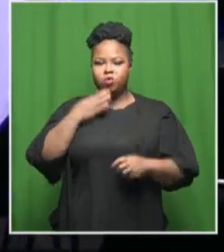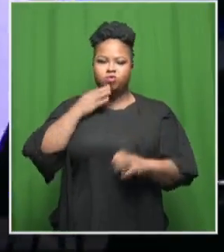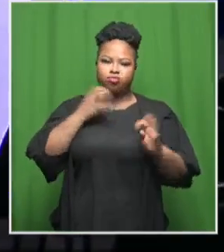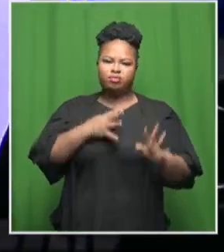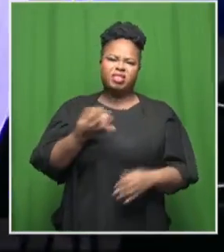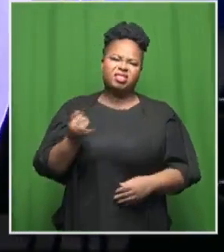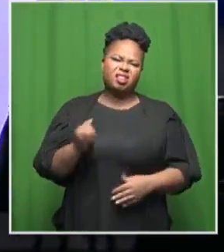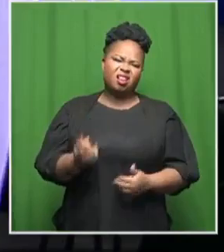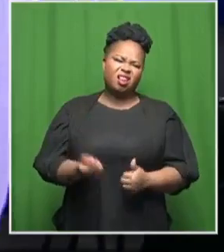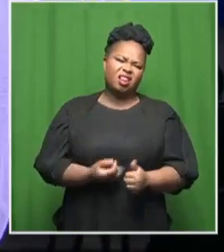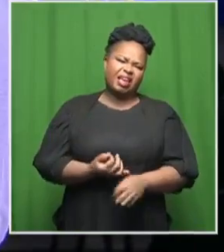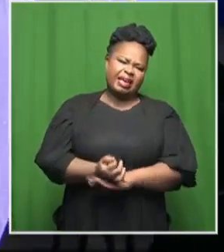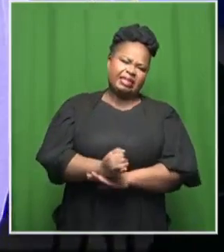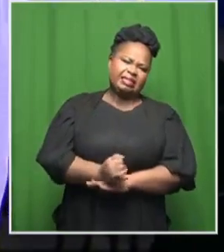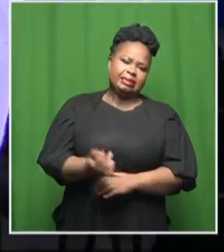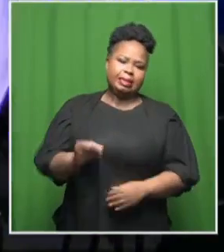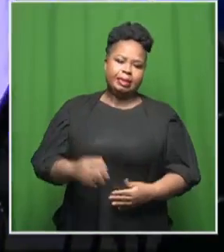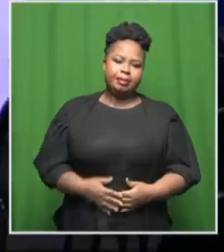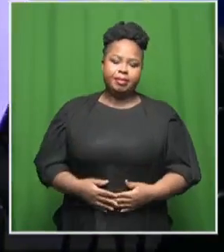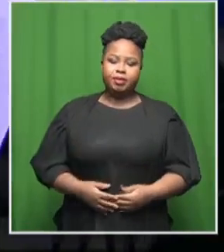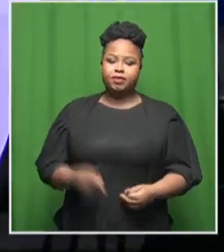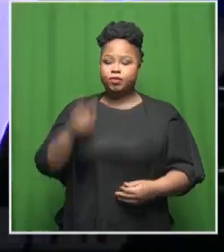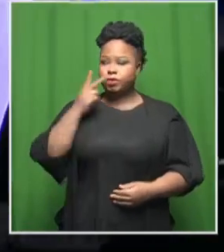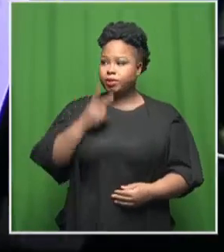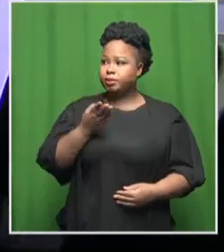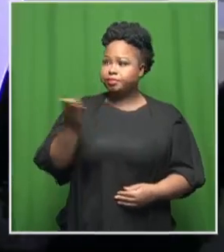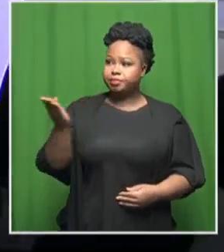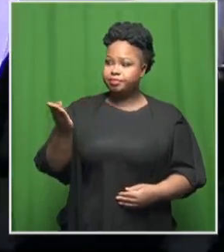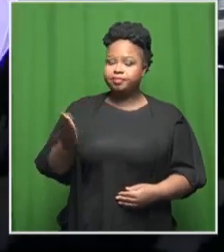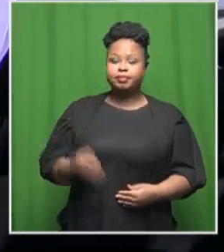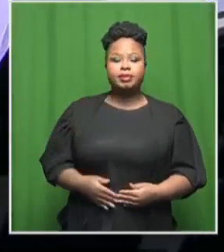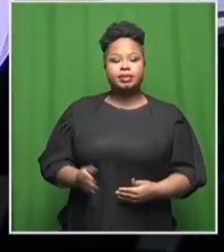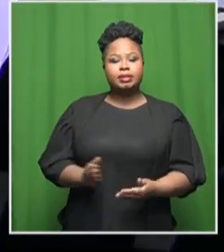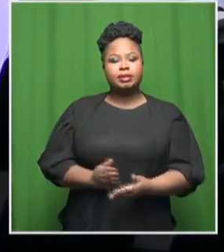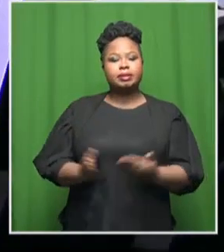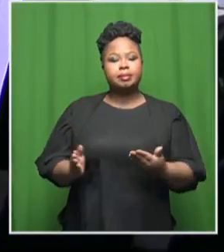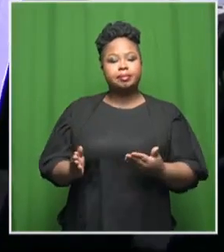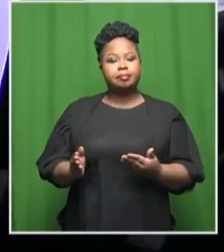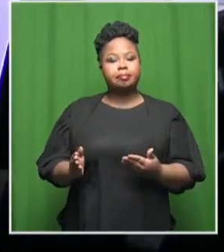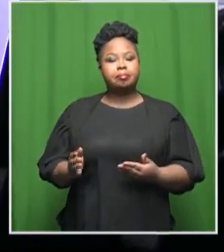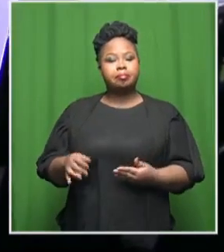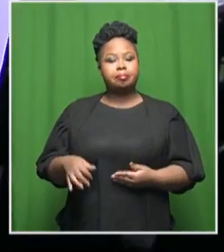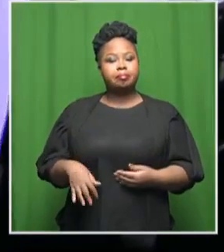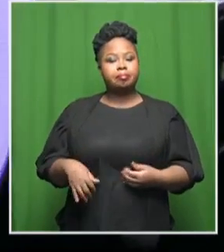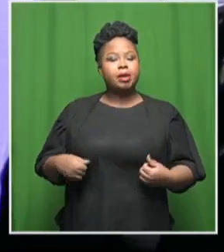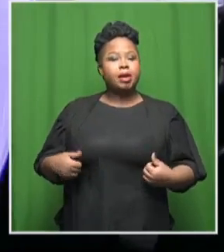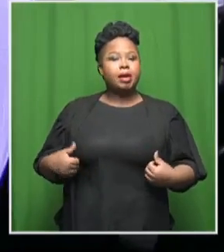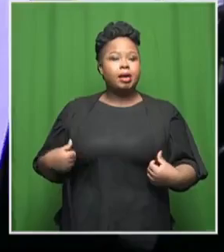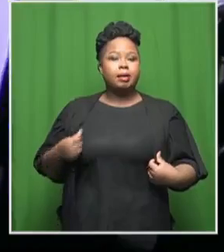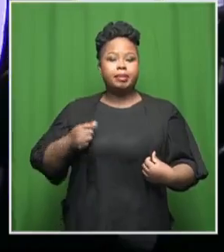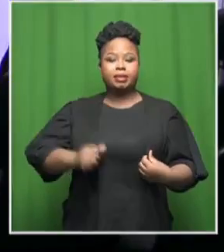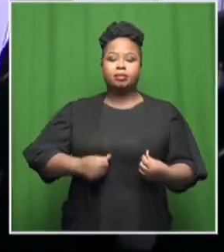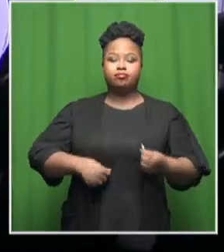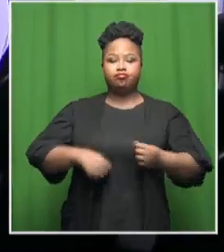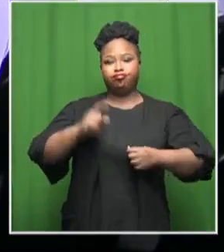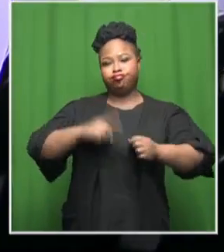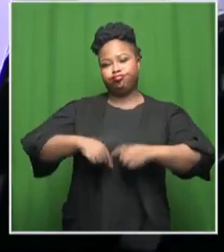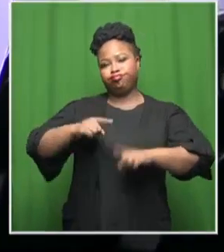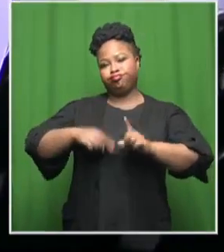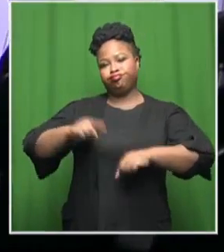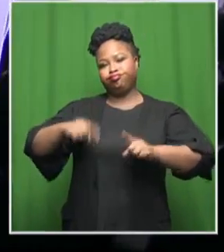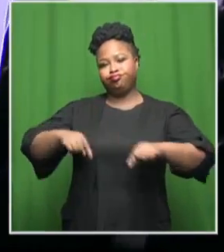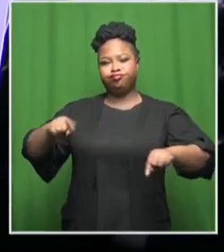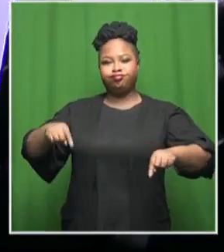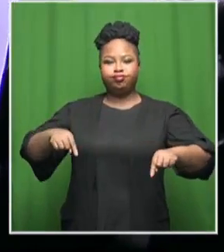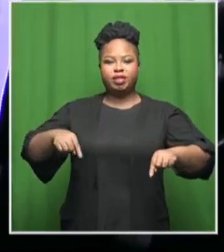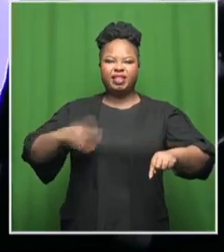still too early to assess. I just look at some of the initial turnouts ranging from between